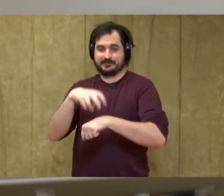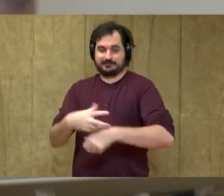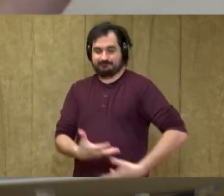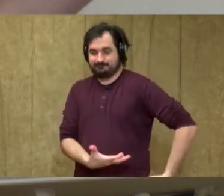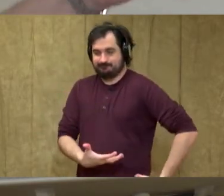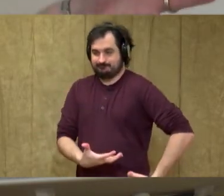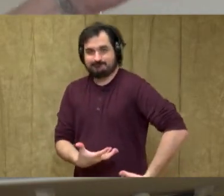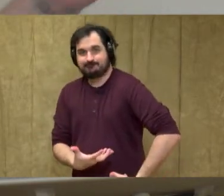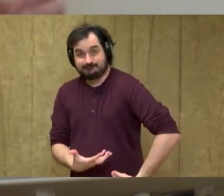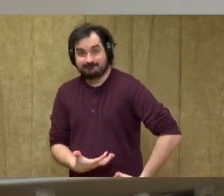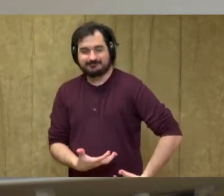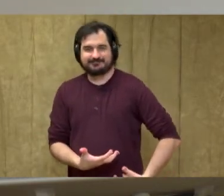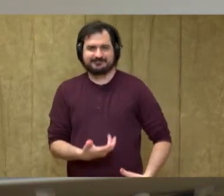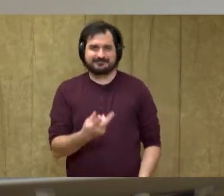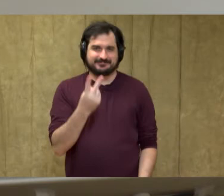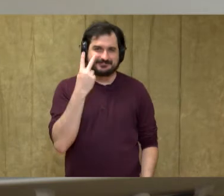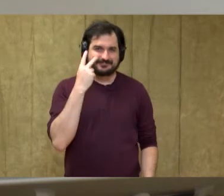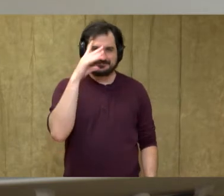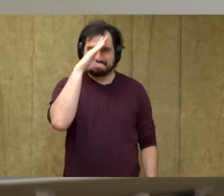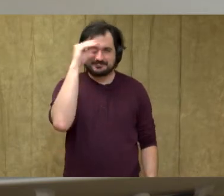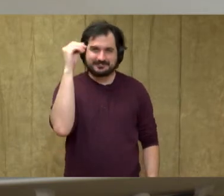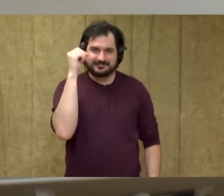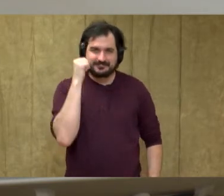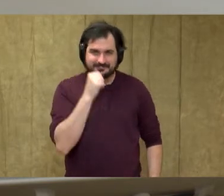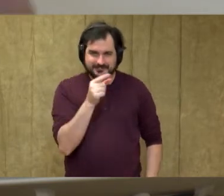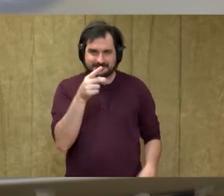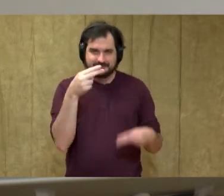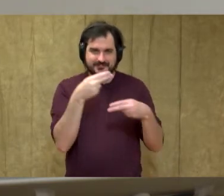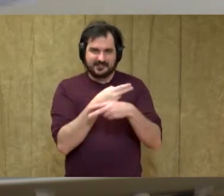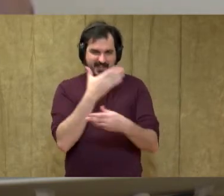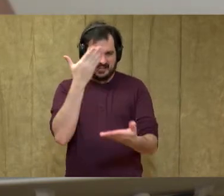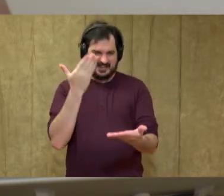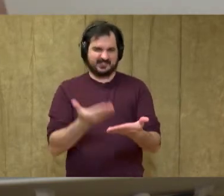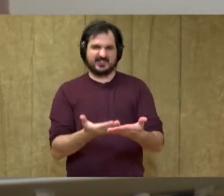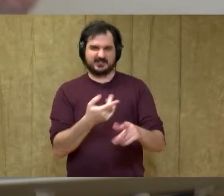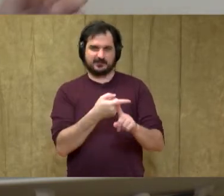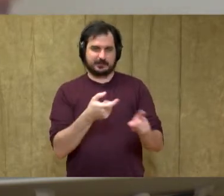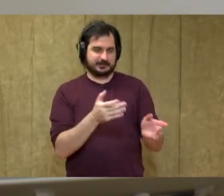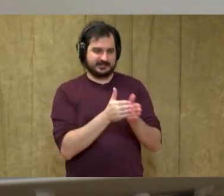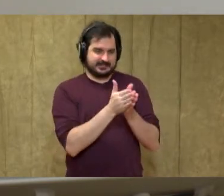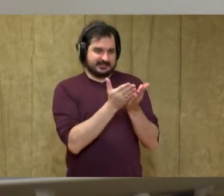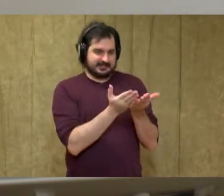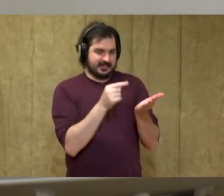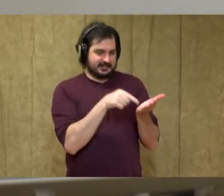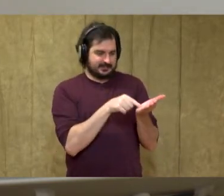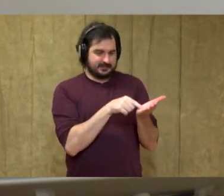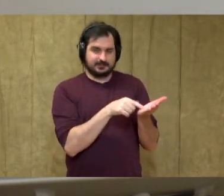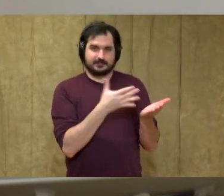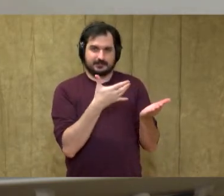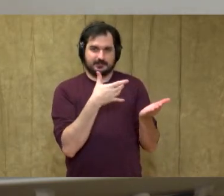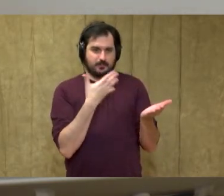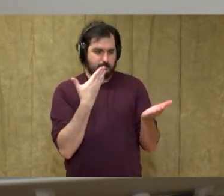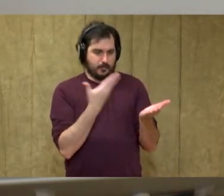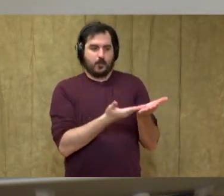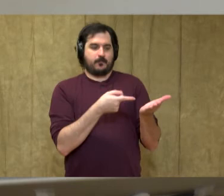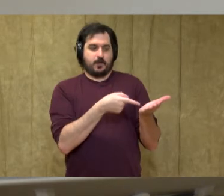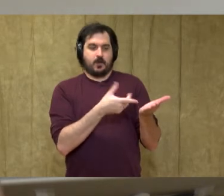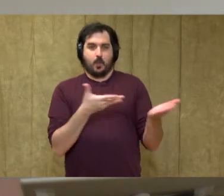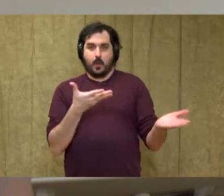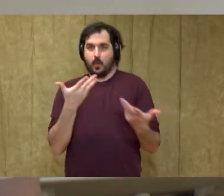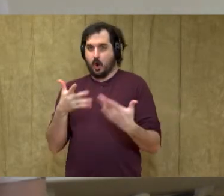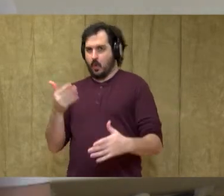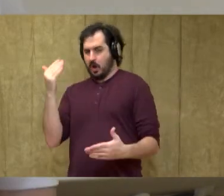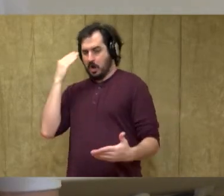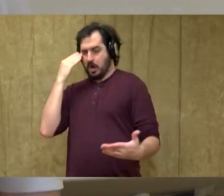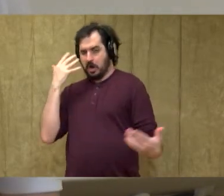boys and girls, how you can use evidence from the text, what we already know, and put them back together? Now